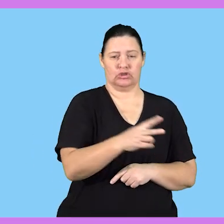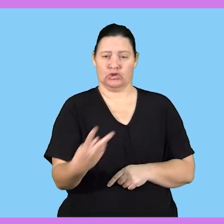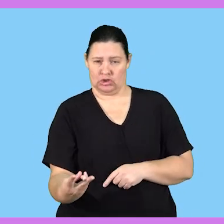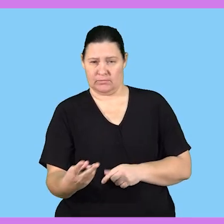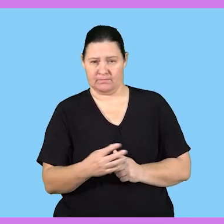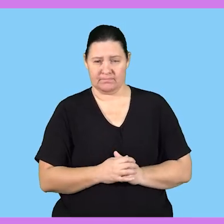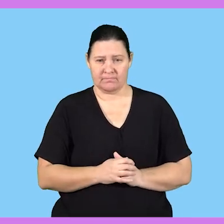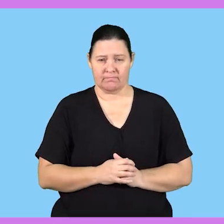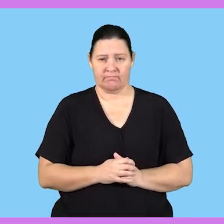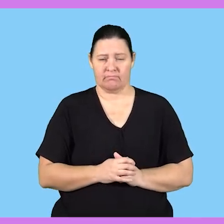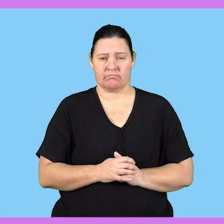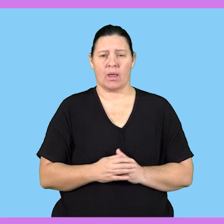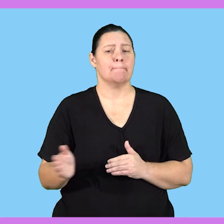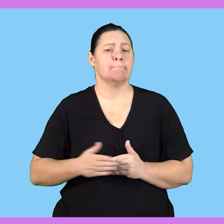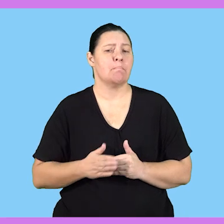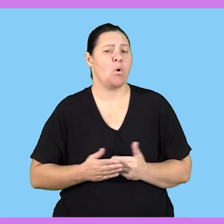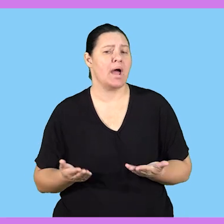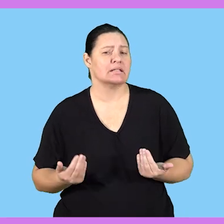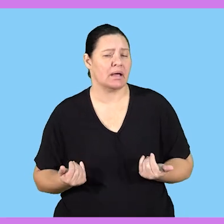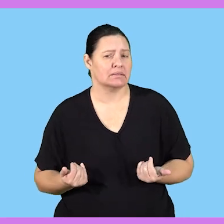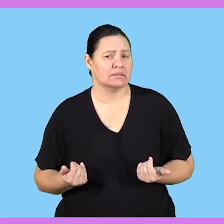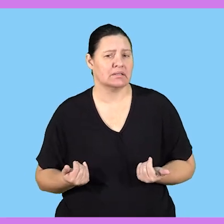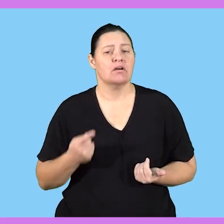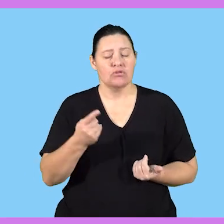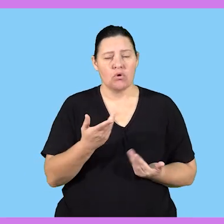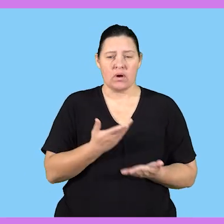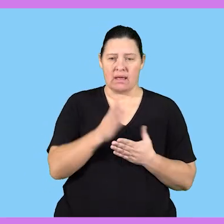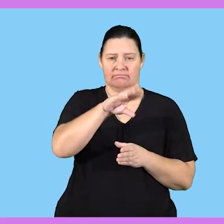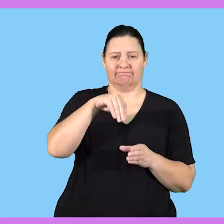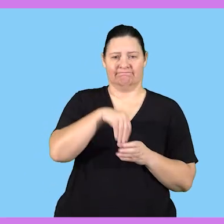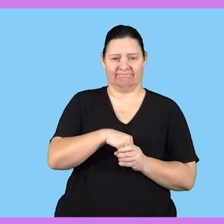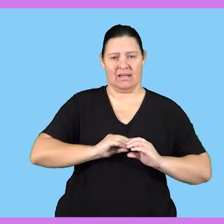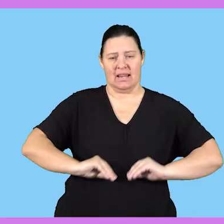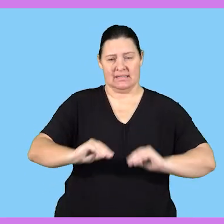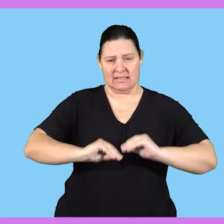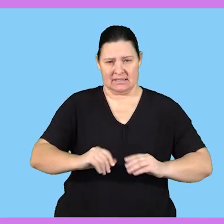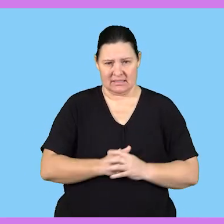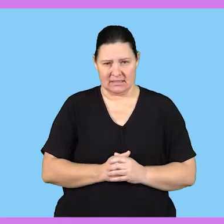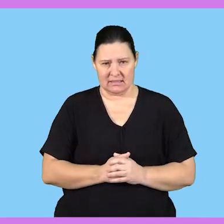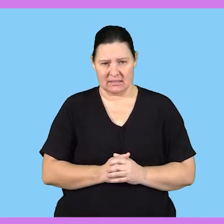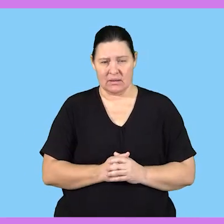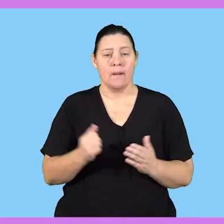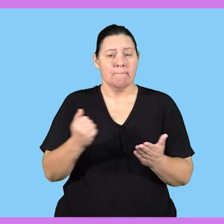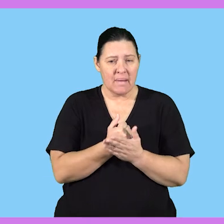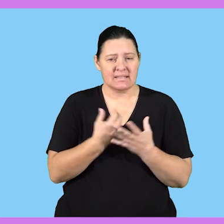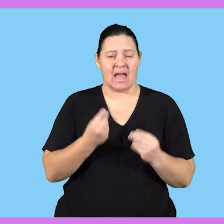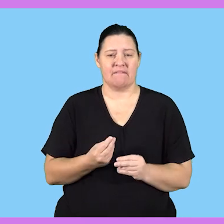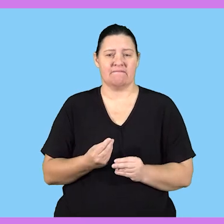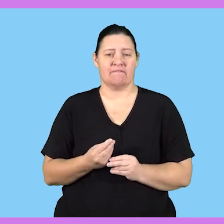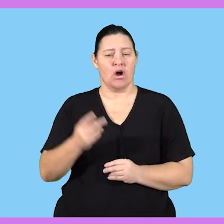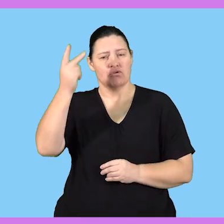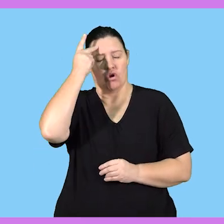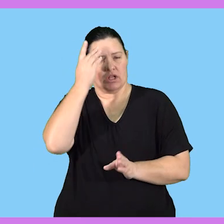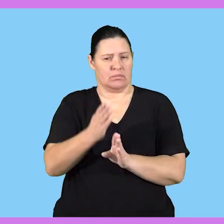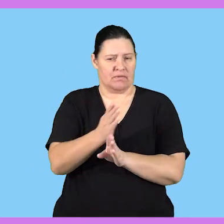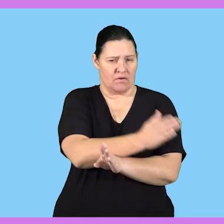So what else do I expect? In order for us to engage in this lesson, you should have certain pre-knowledge. So what is